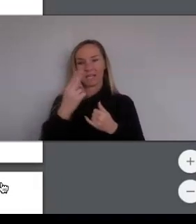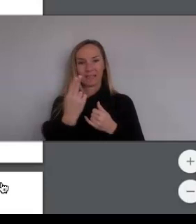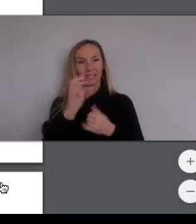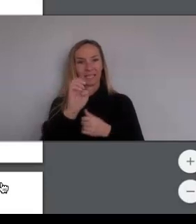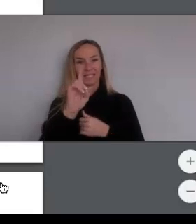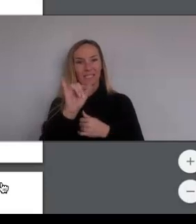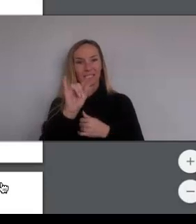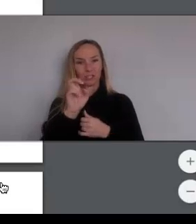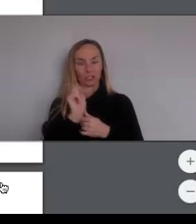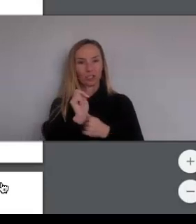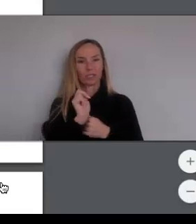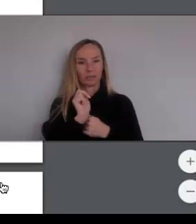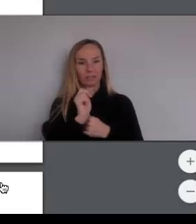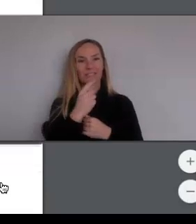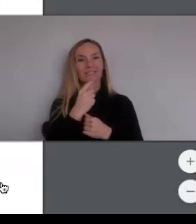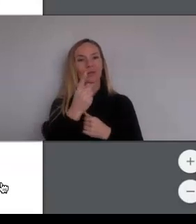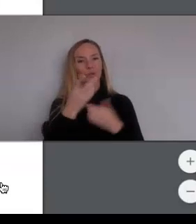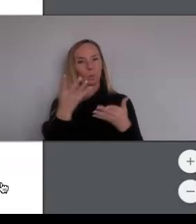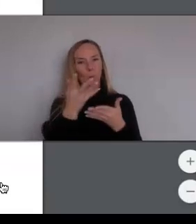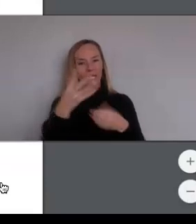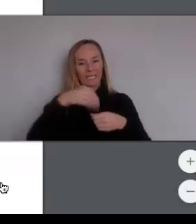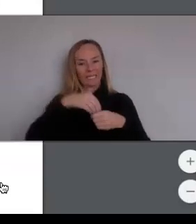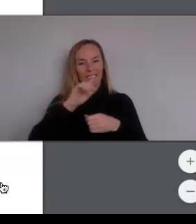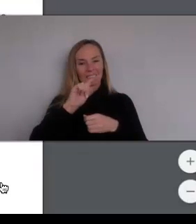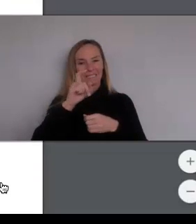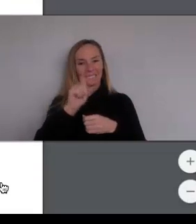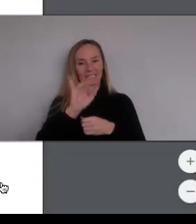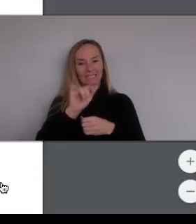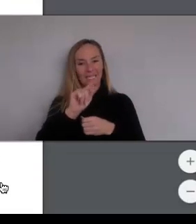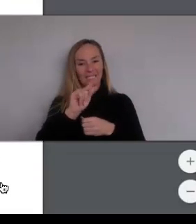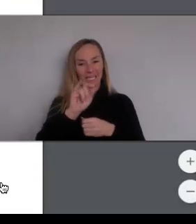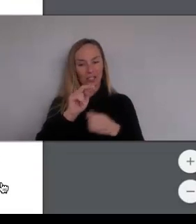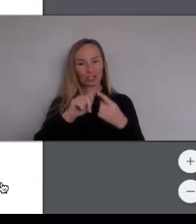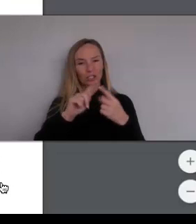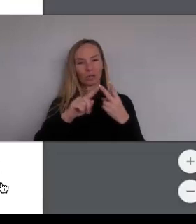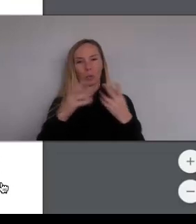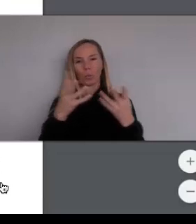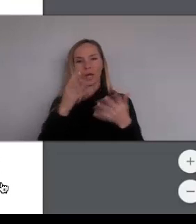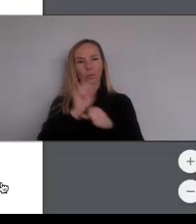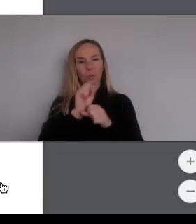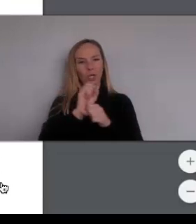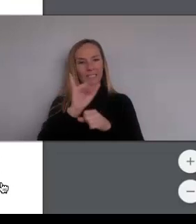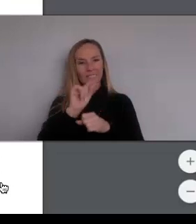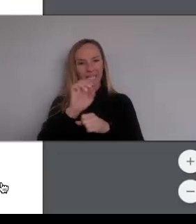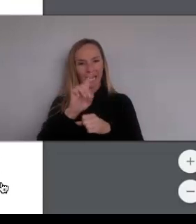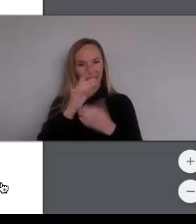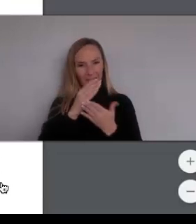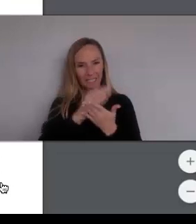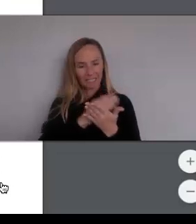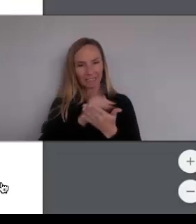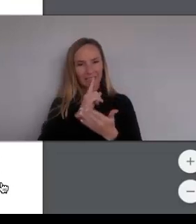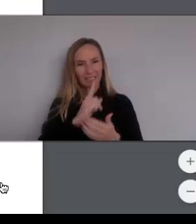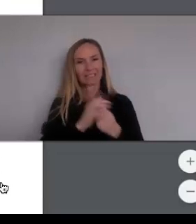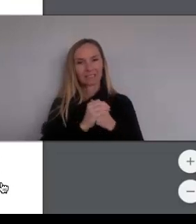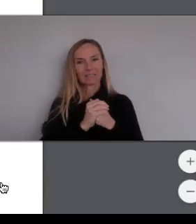it tells you what InText Citations are, what a works cited list is. And so when you're doing in-text